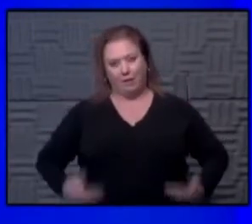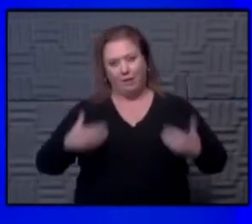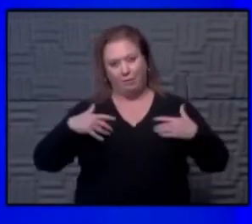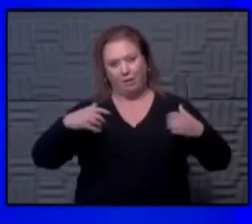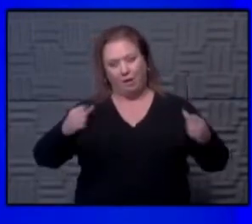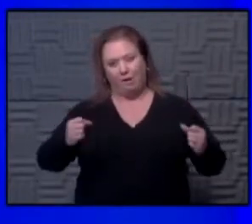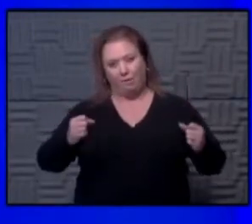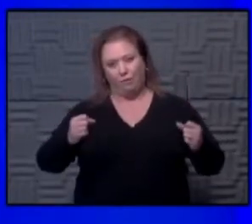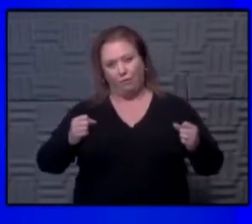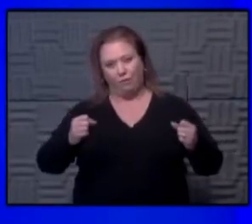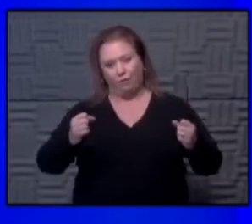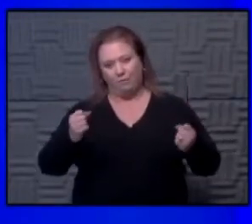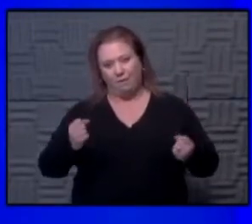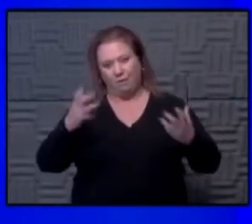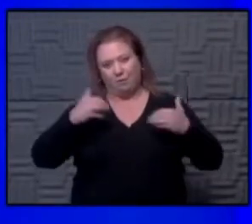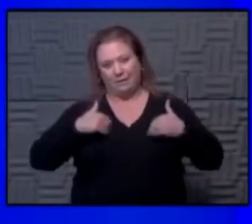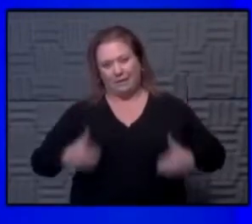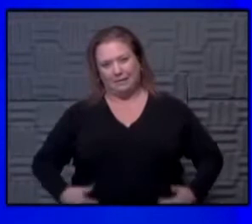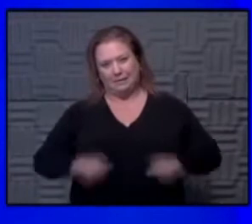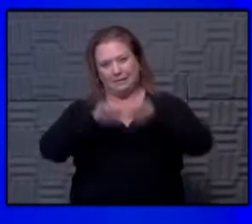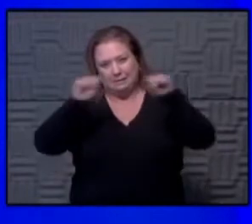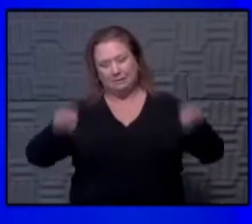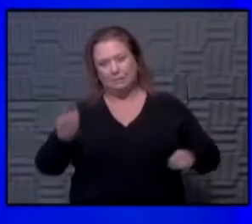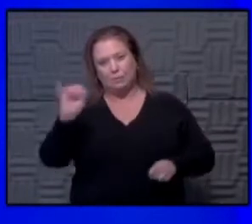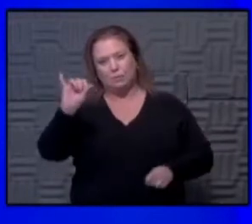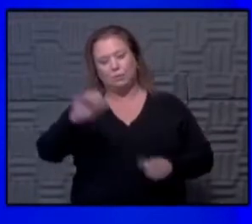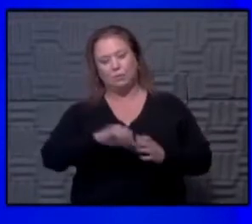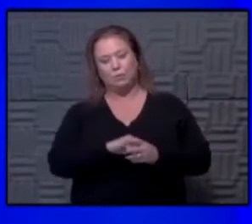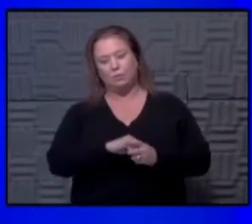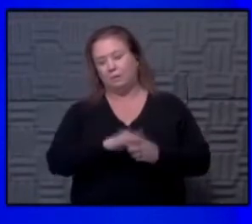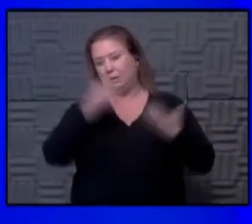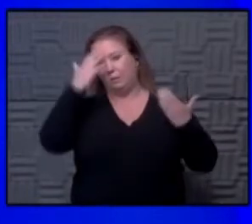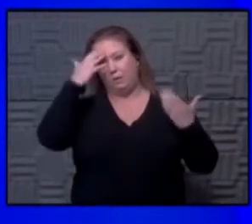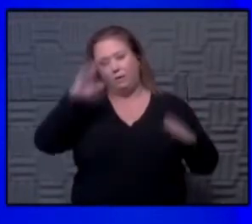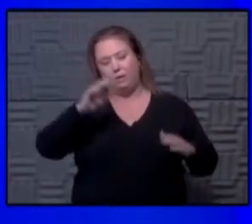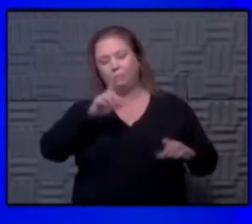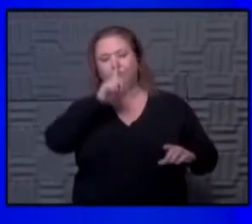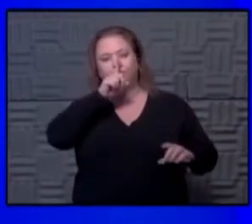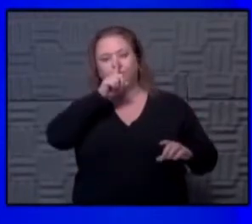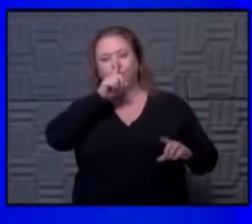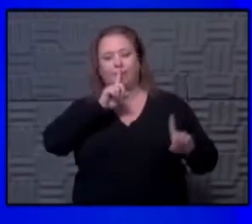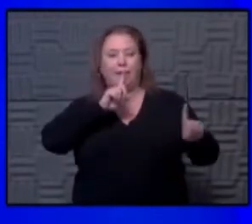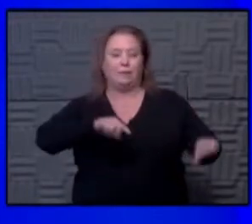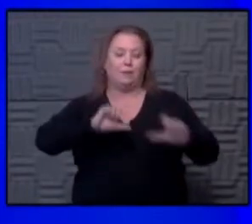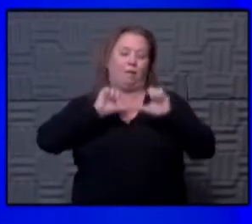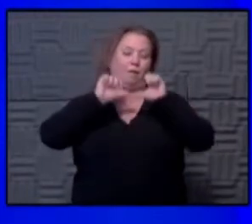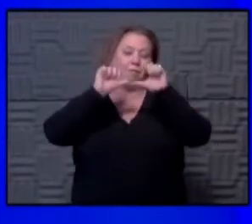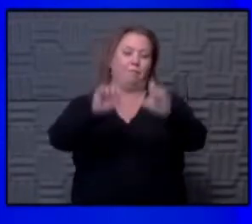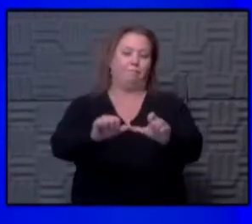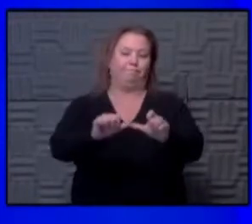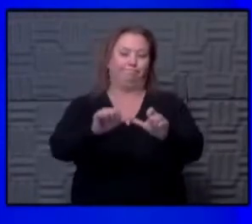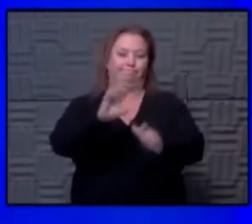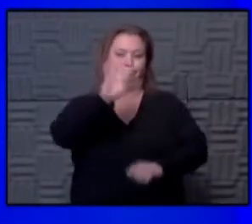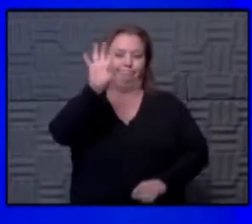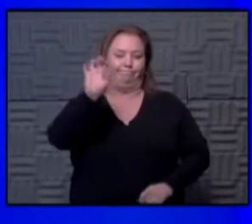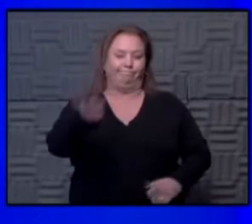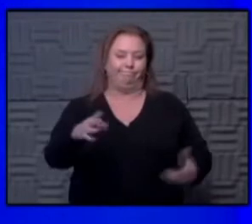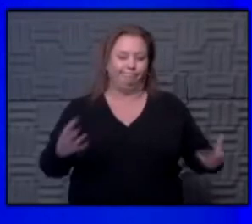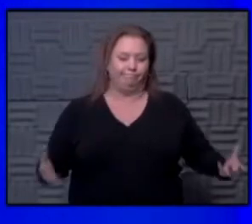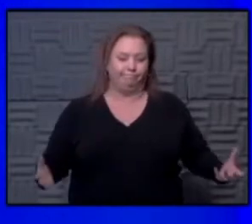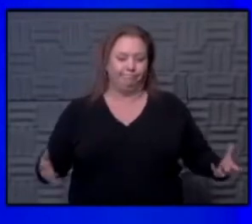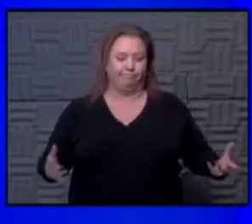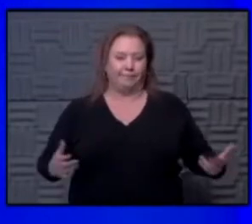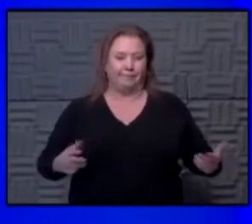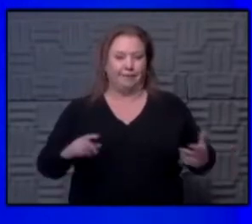recovery is probably going to be multi-system as well. So we don't know. We don't have good answers for that, how long it will last, how long